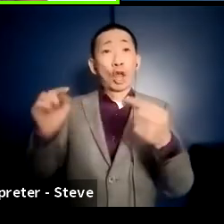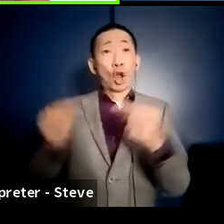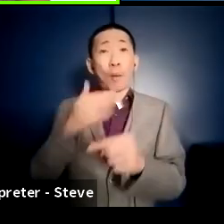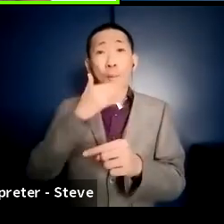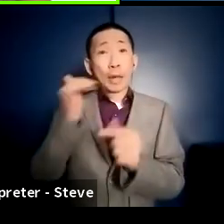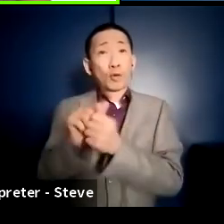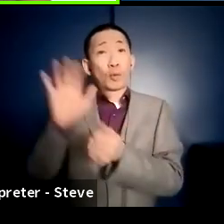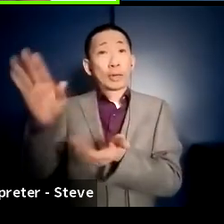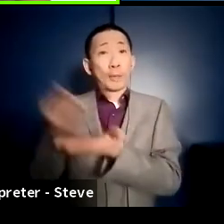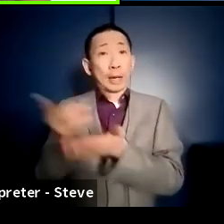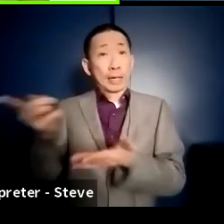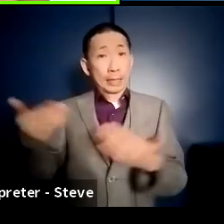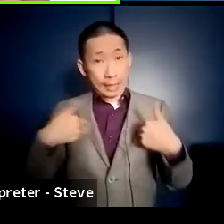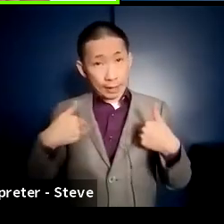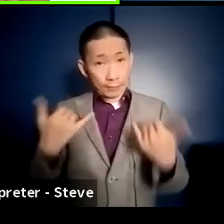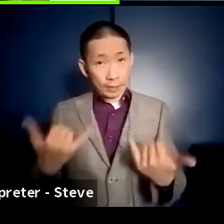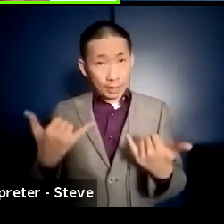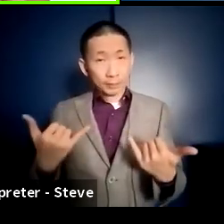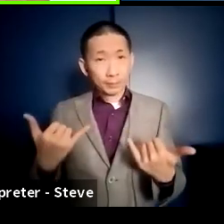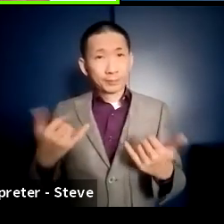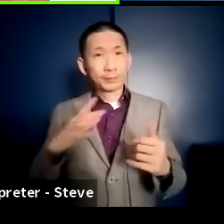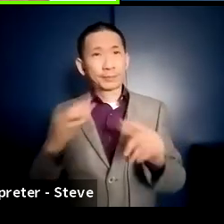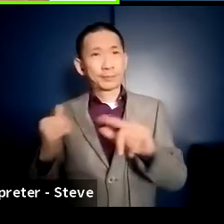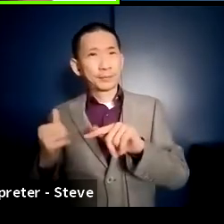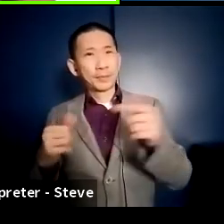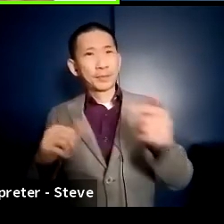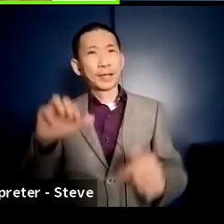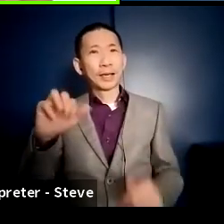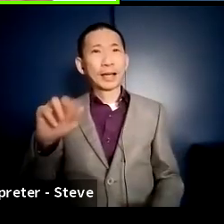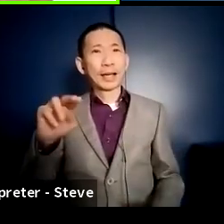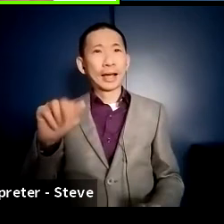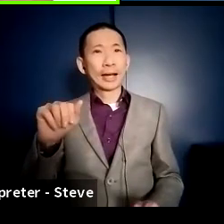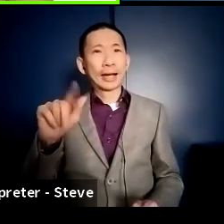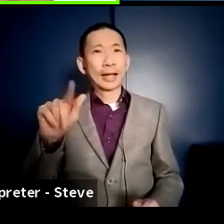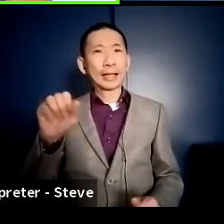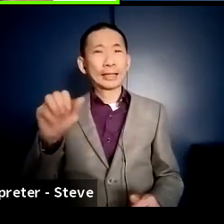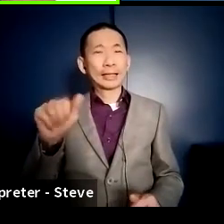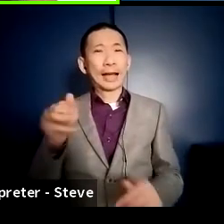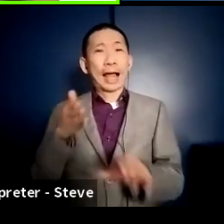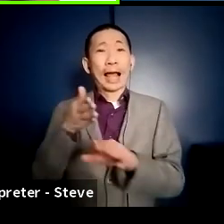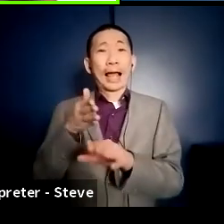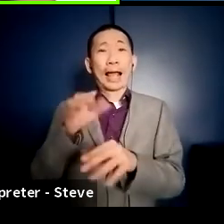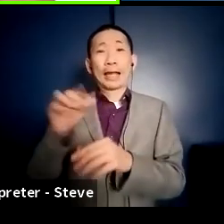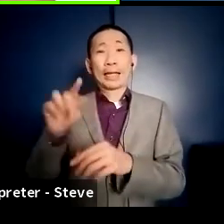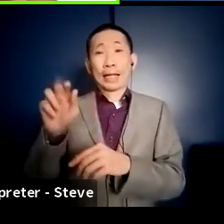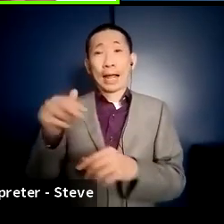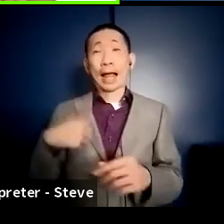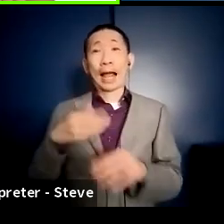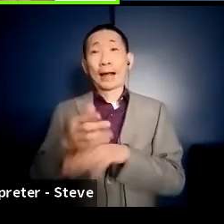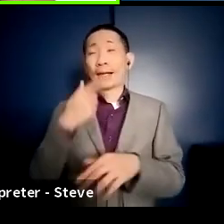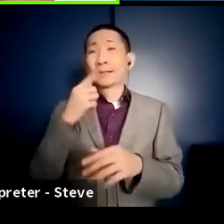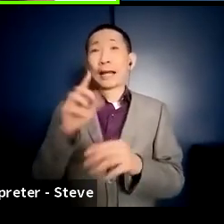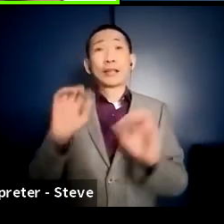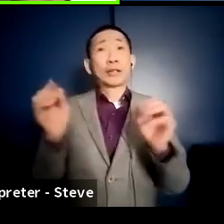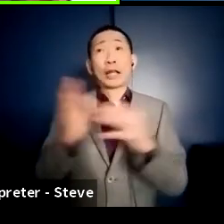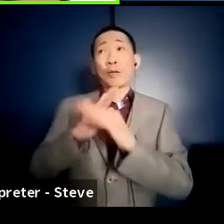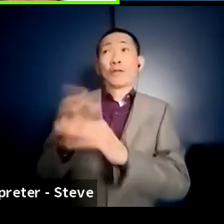have? I'm gonna turn it to Annalise and Tara right after I say, there's nothing keeping them